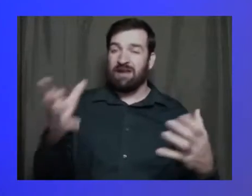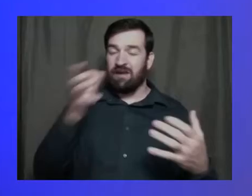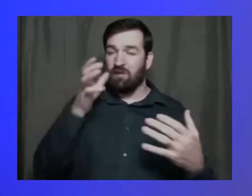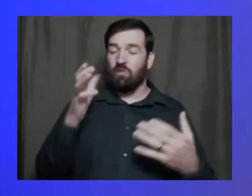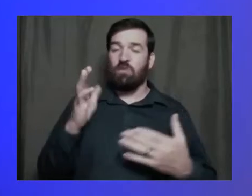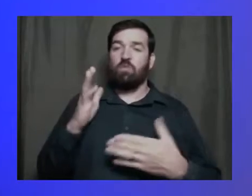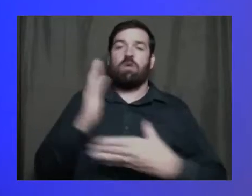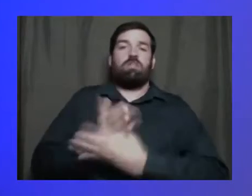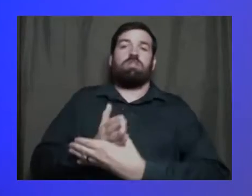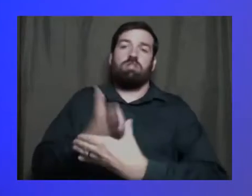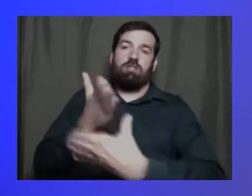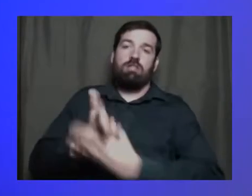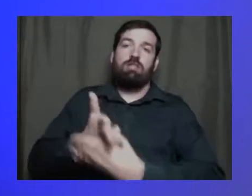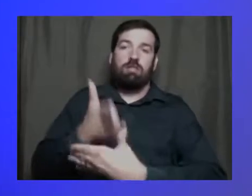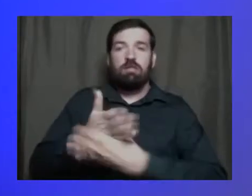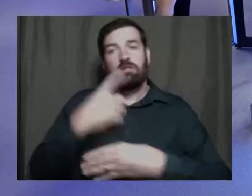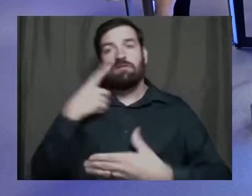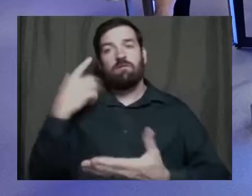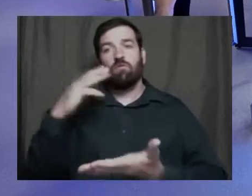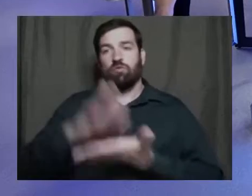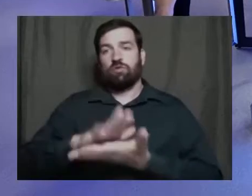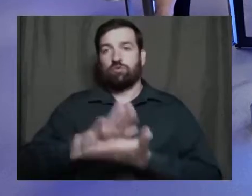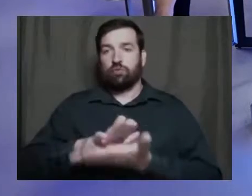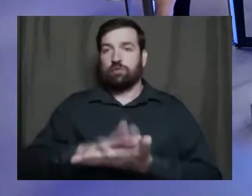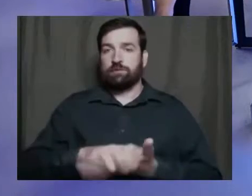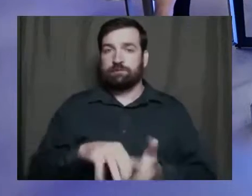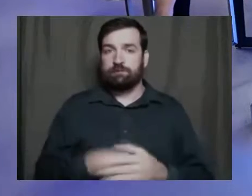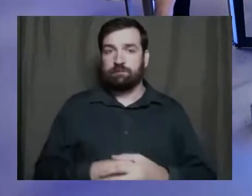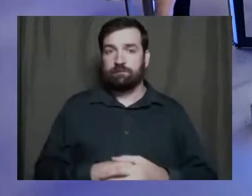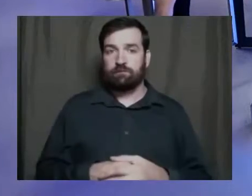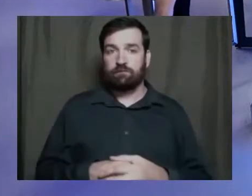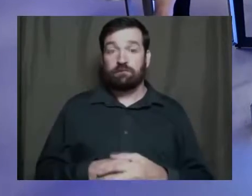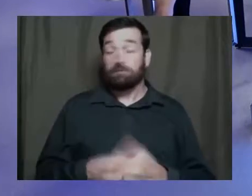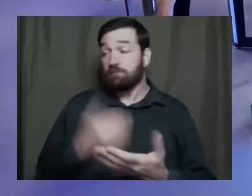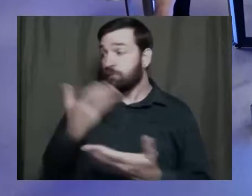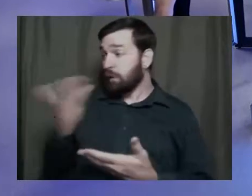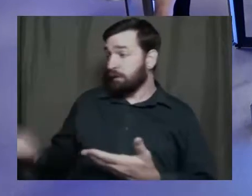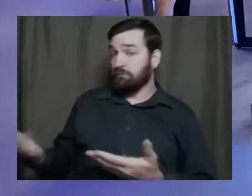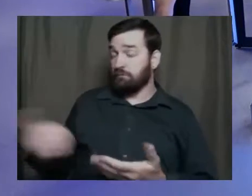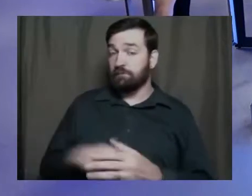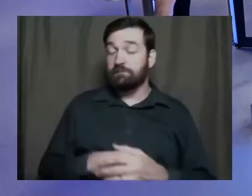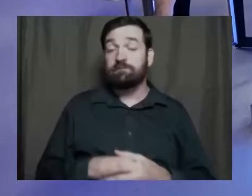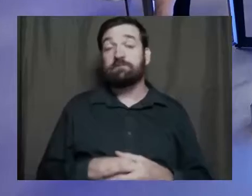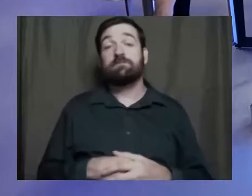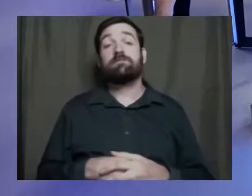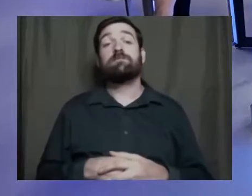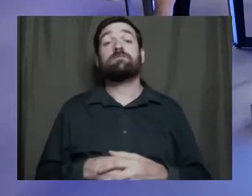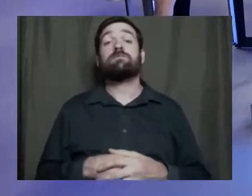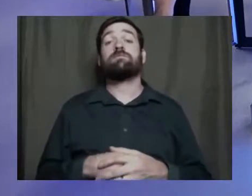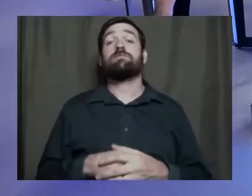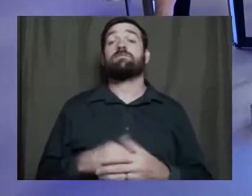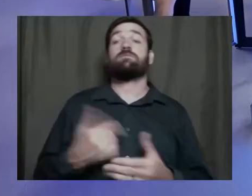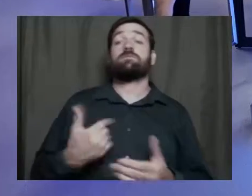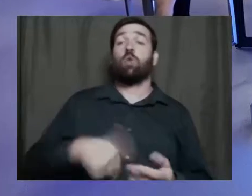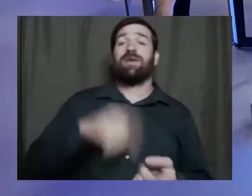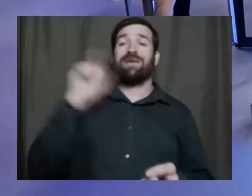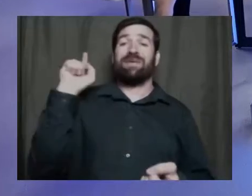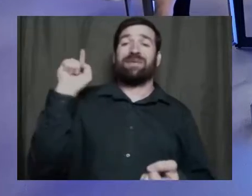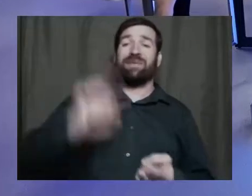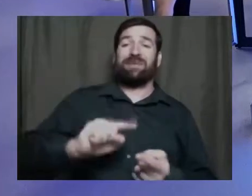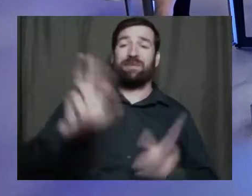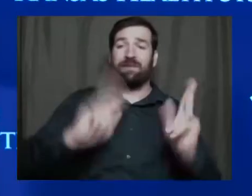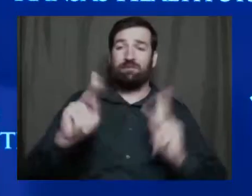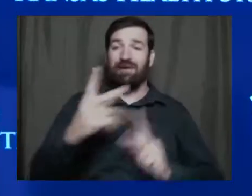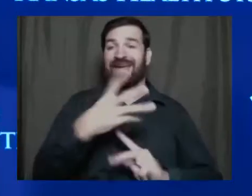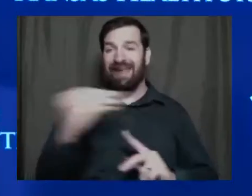in-person learning. And I think that, just to say that, Yeah, be no, quiet no, a second, jump but in, we de-densified and we masked,